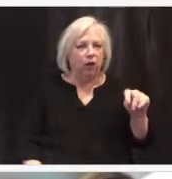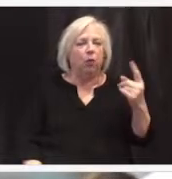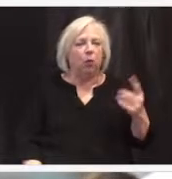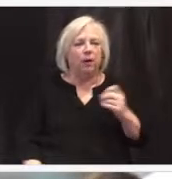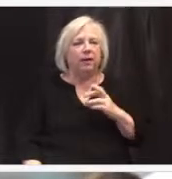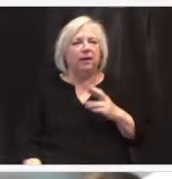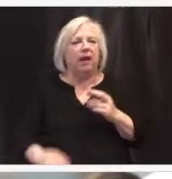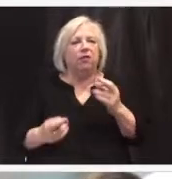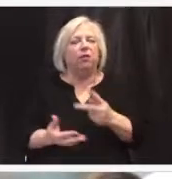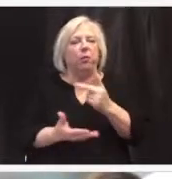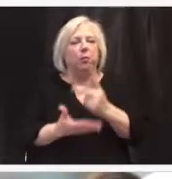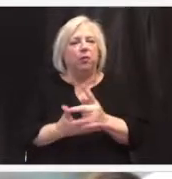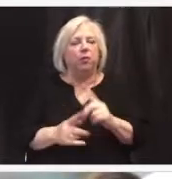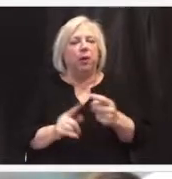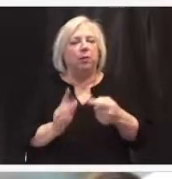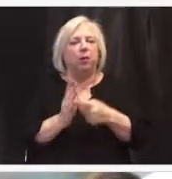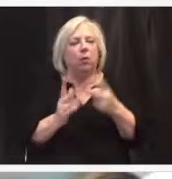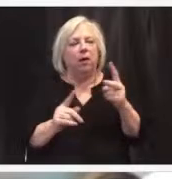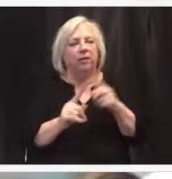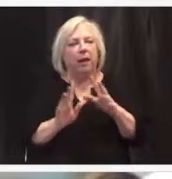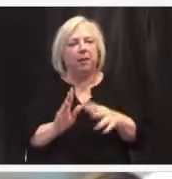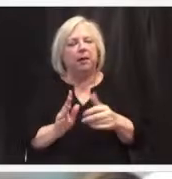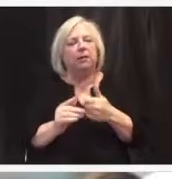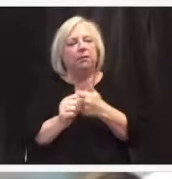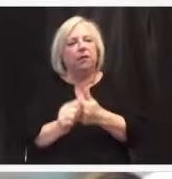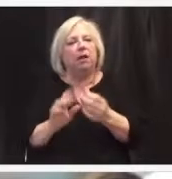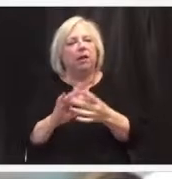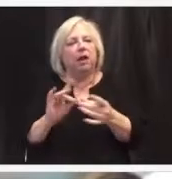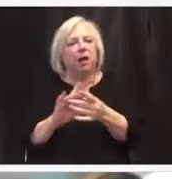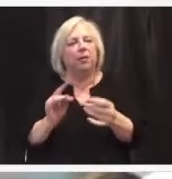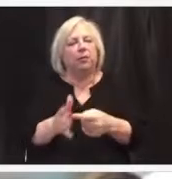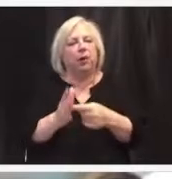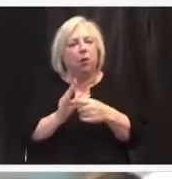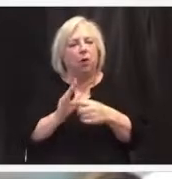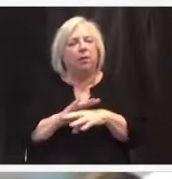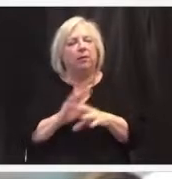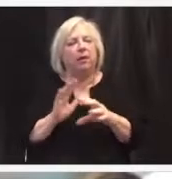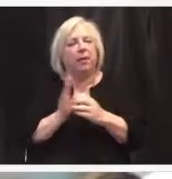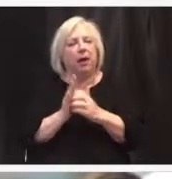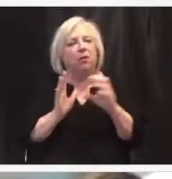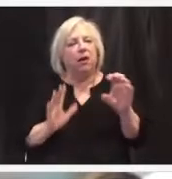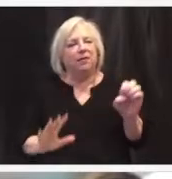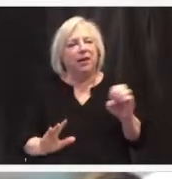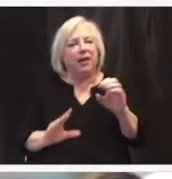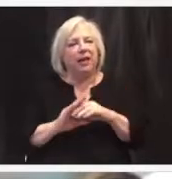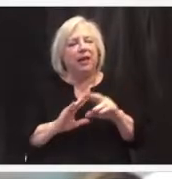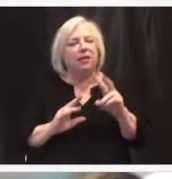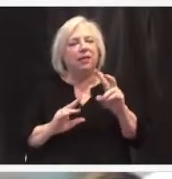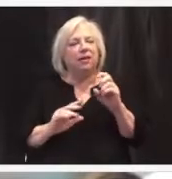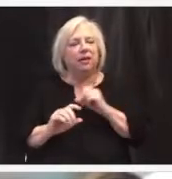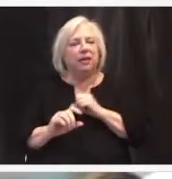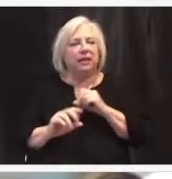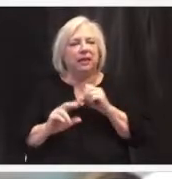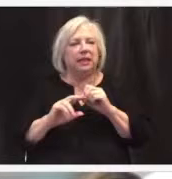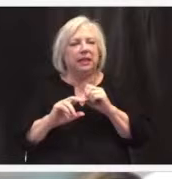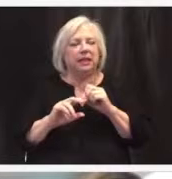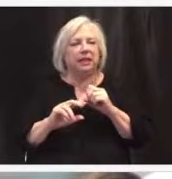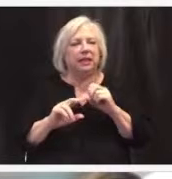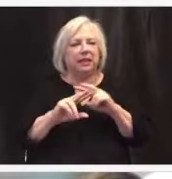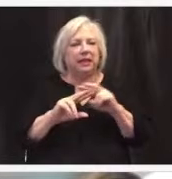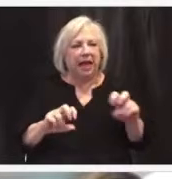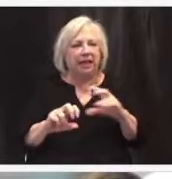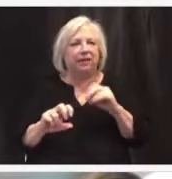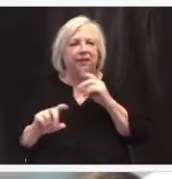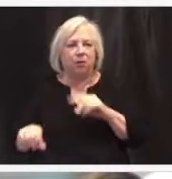zoning request, subject to compliance with the comments and conditions noted in paragraph E and the staff analysis of the agenda staff report.